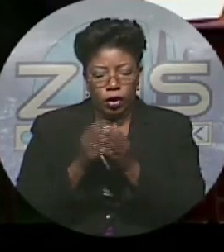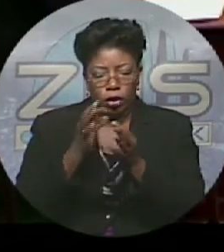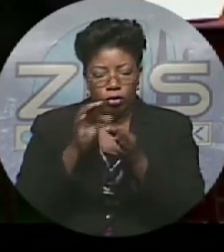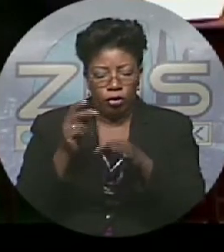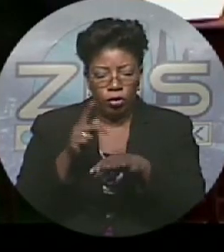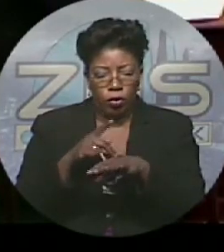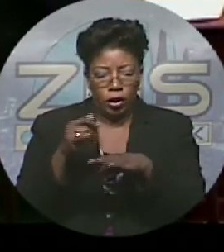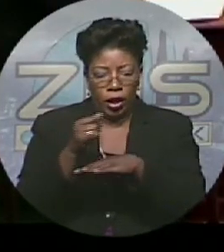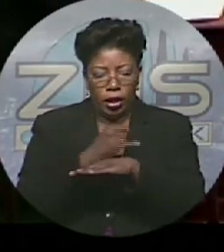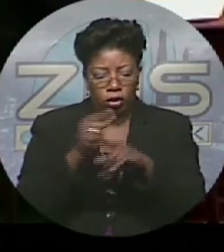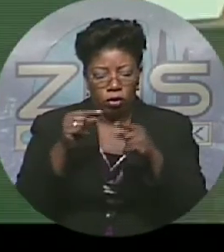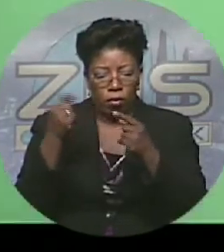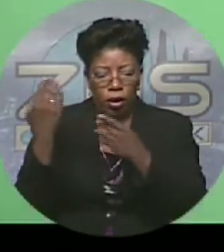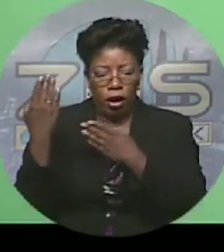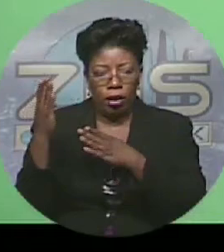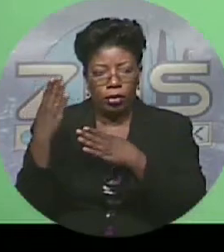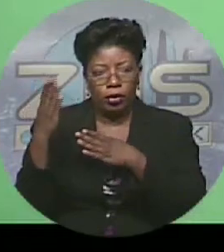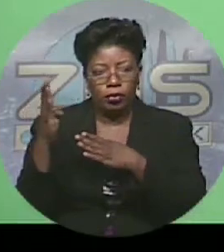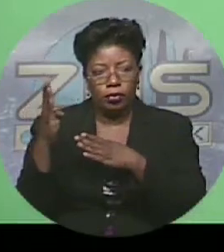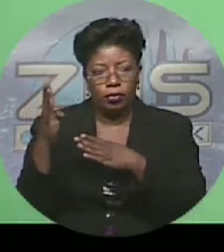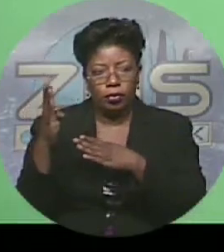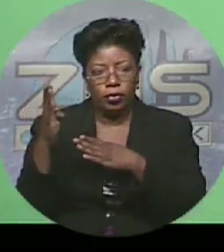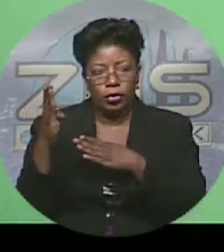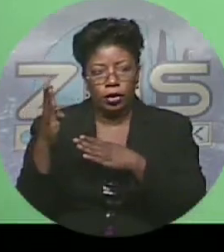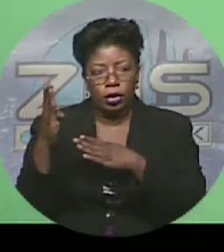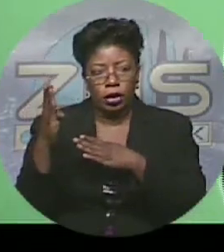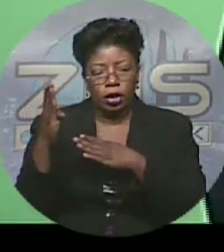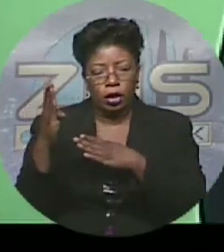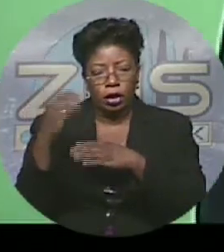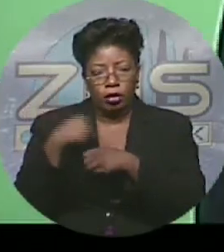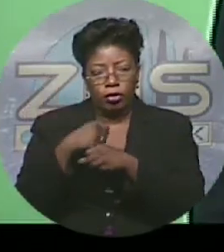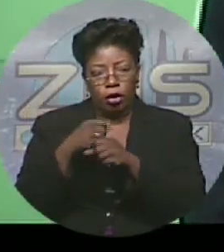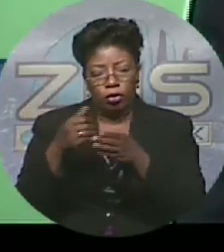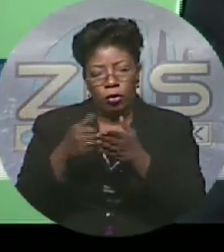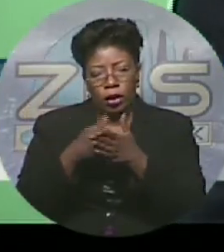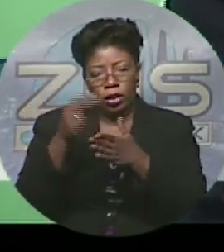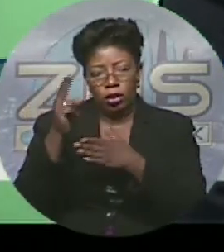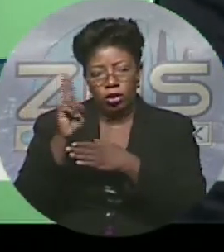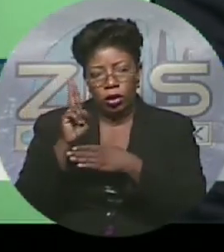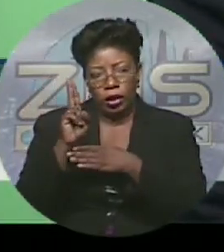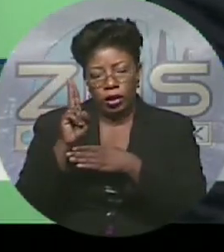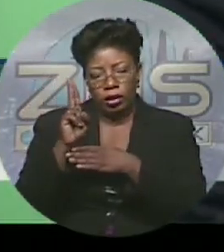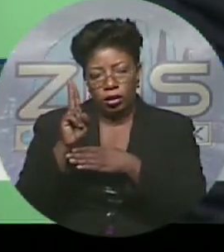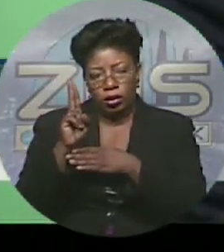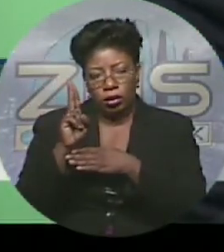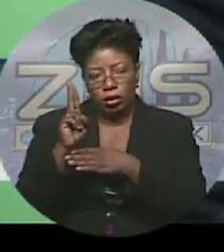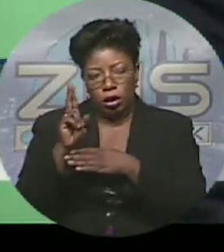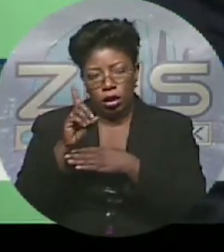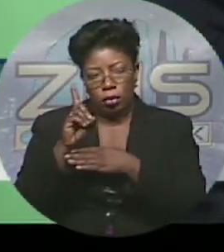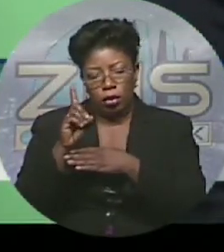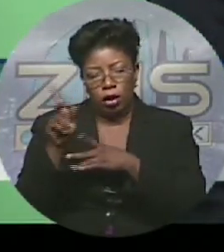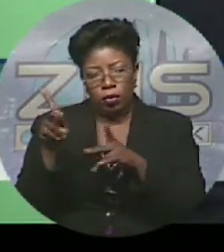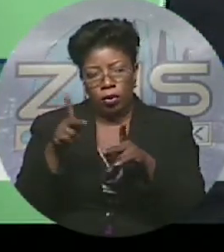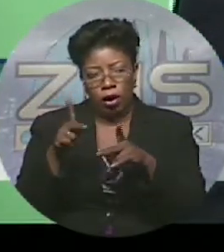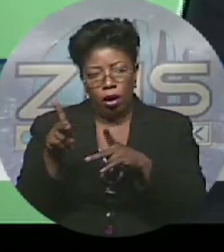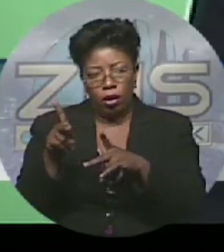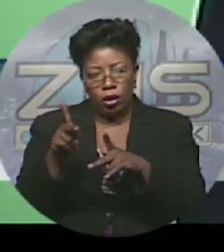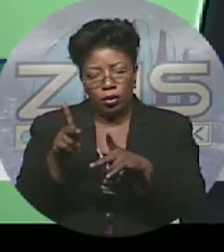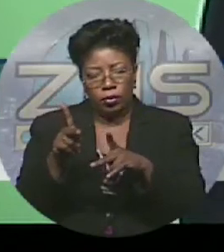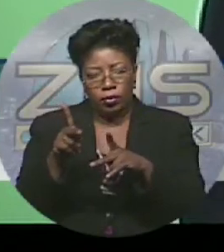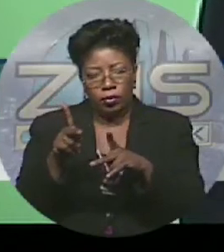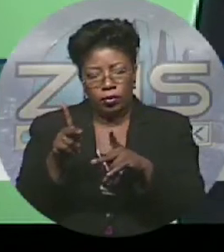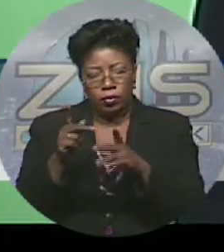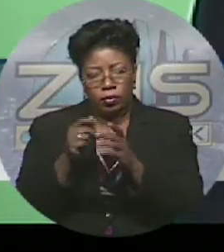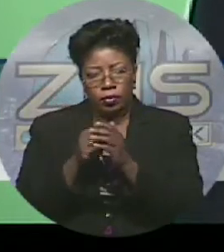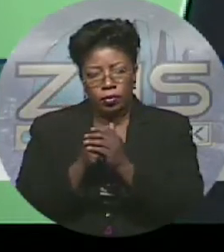on the island of Grand Bahama and formed the United Democratic Party. I'm also pleased to announce that I was elected as leader